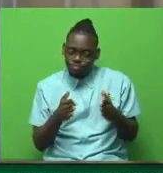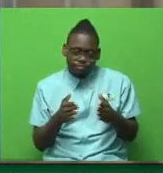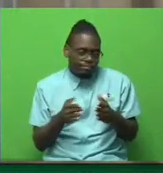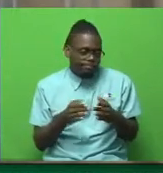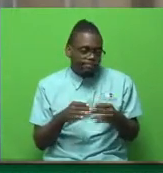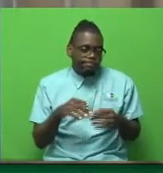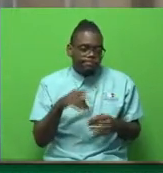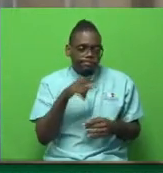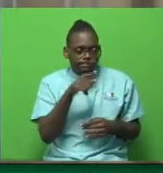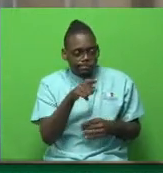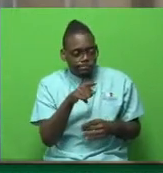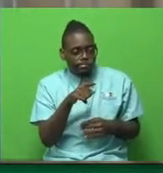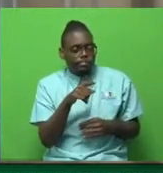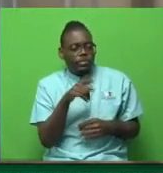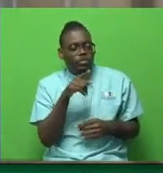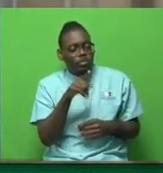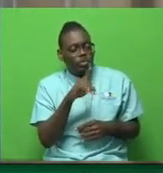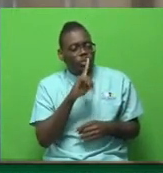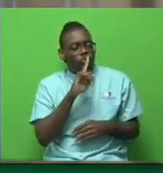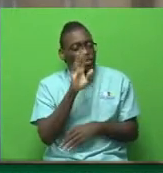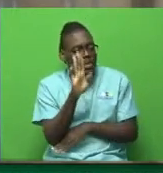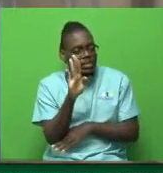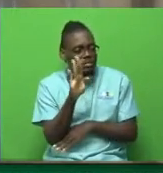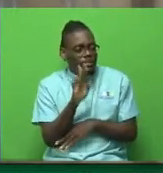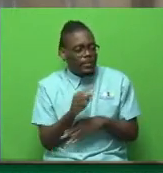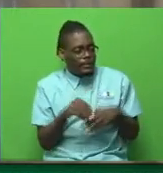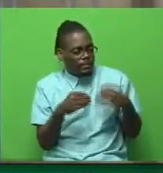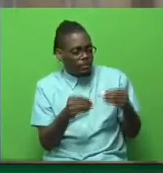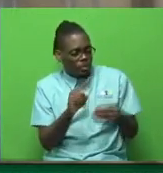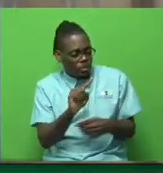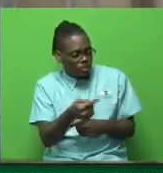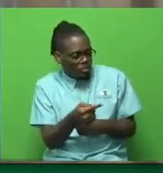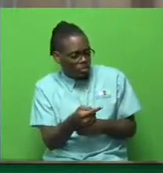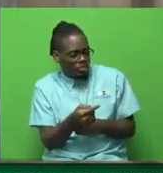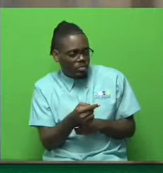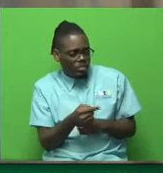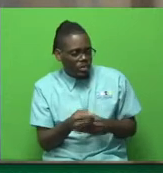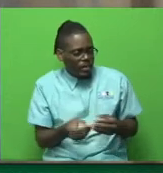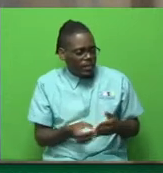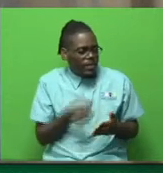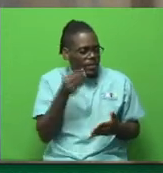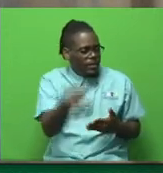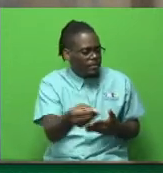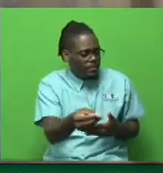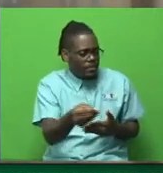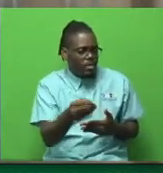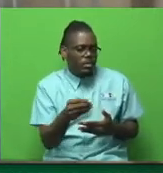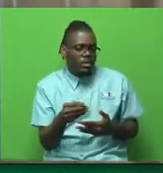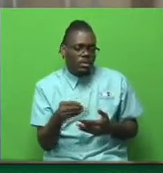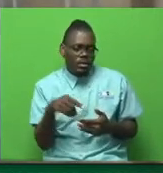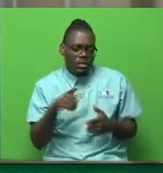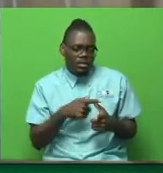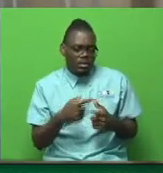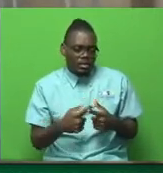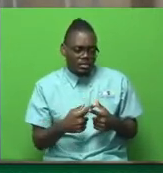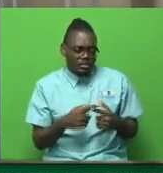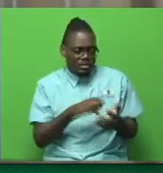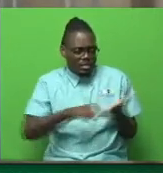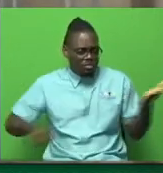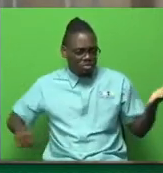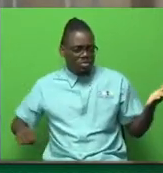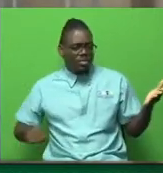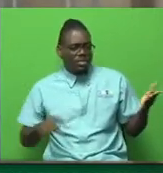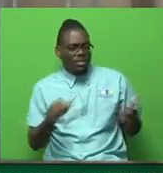one hand Madam speaker and taking back 10 times as much via property tax and and Hikes and wassabits